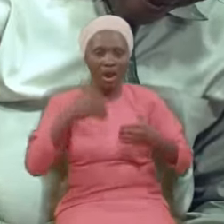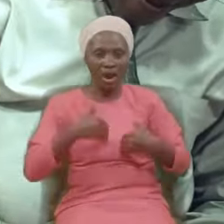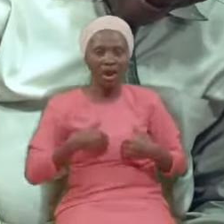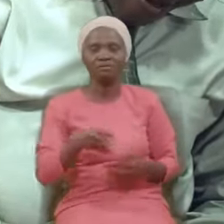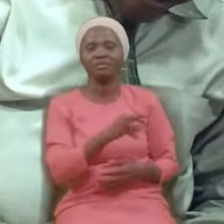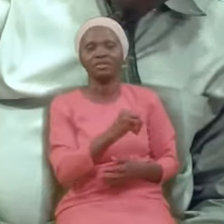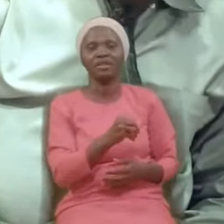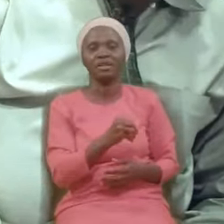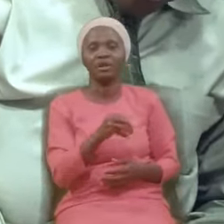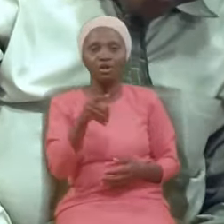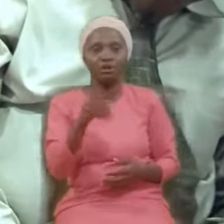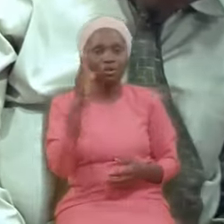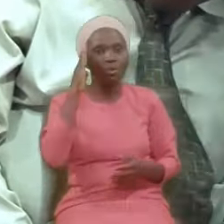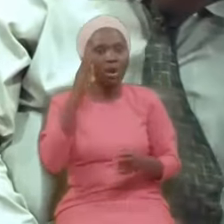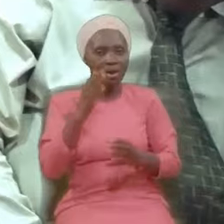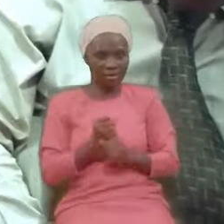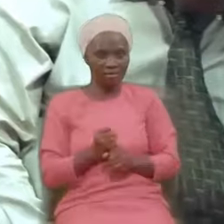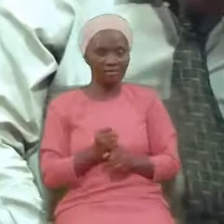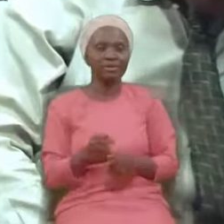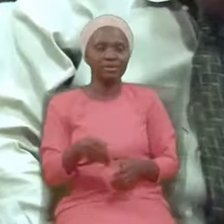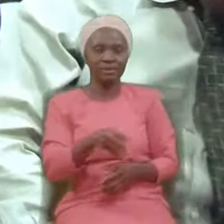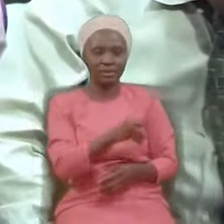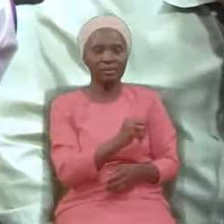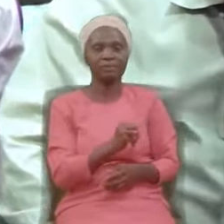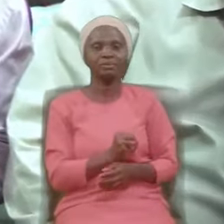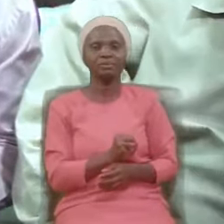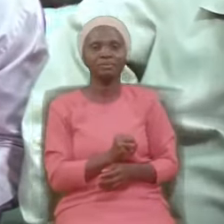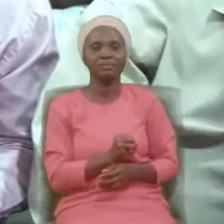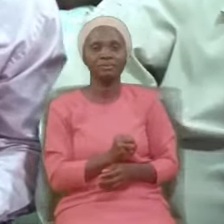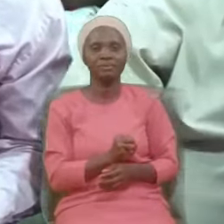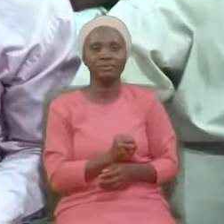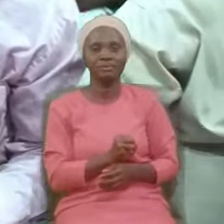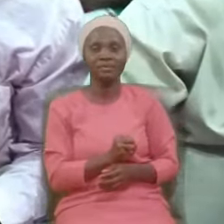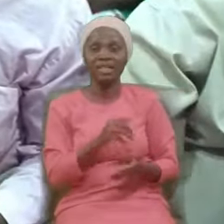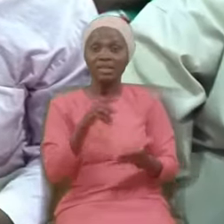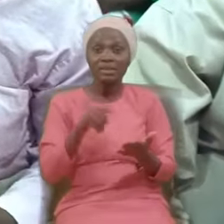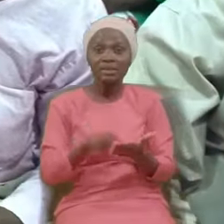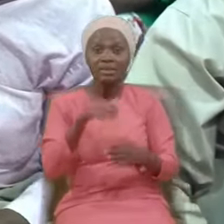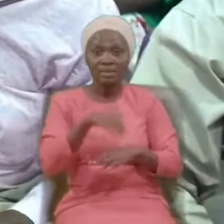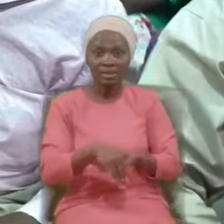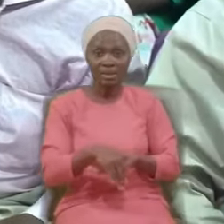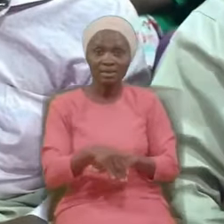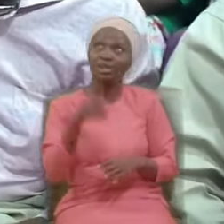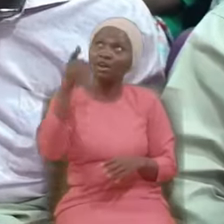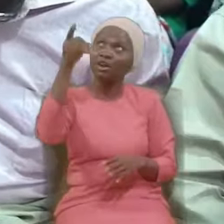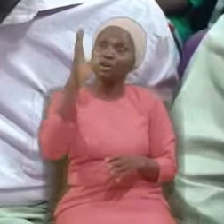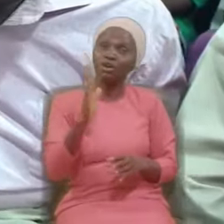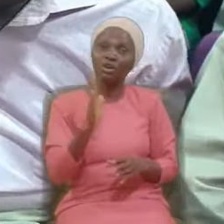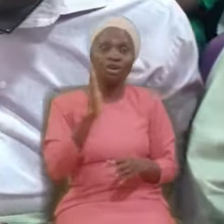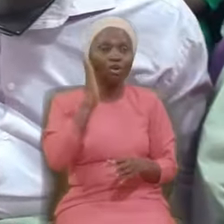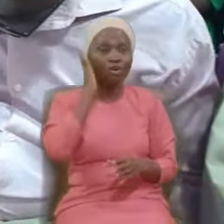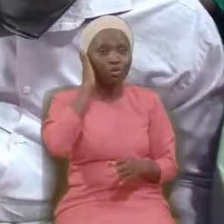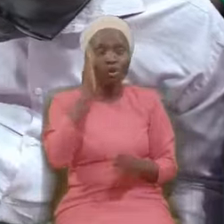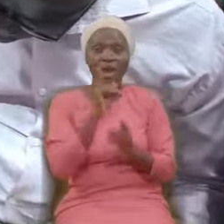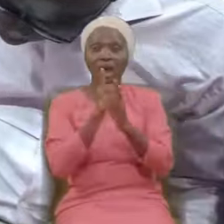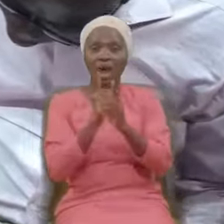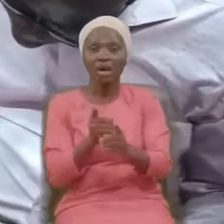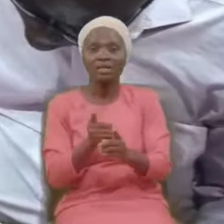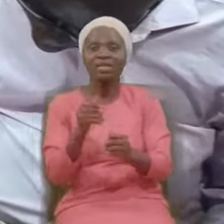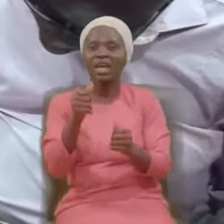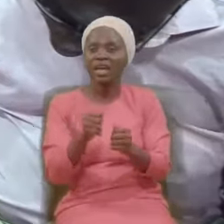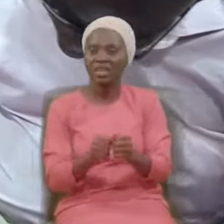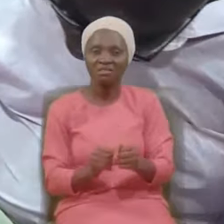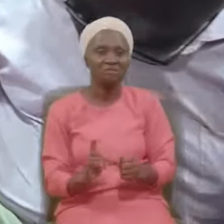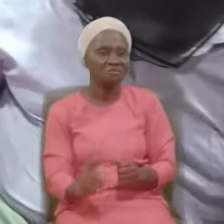And ye shall have them. Tonight, God is going to answer everyone.